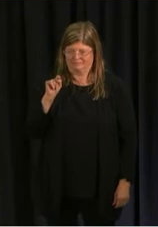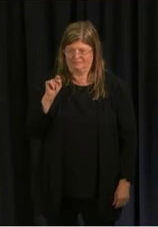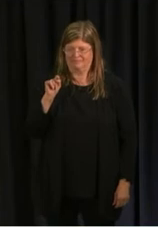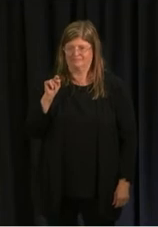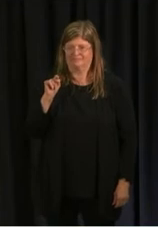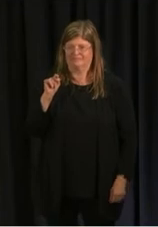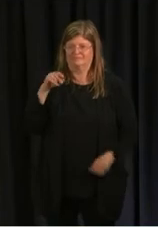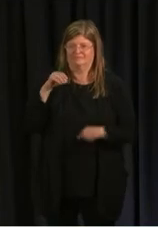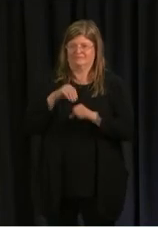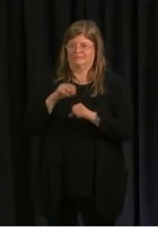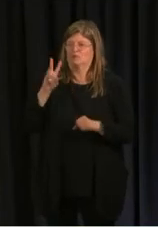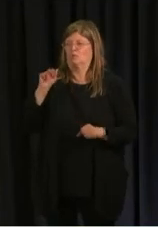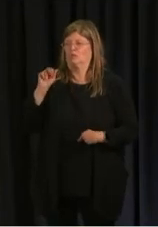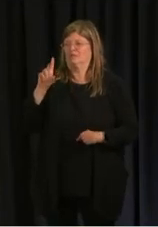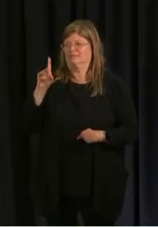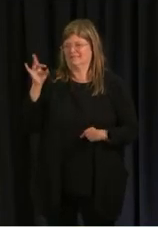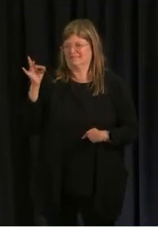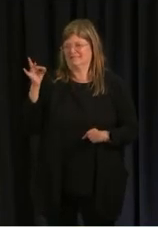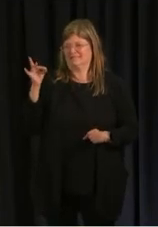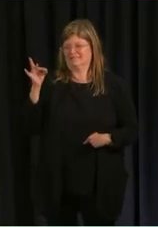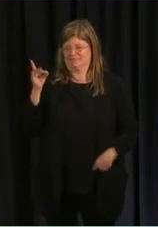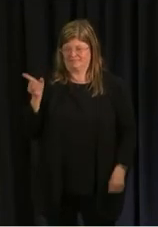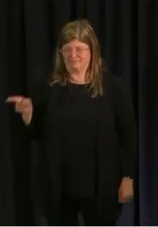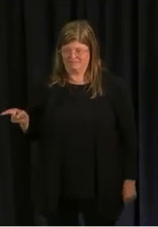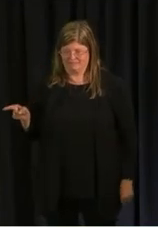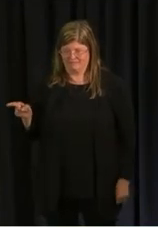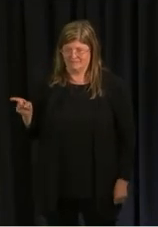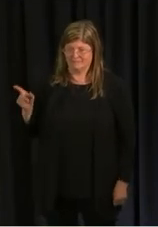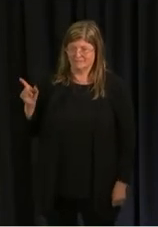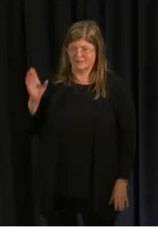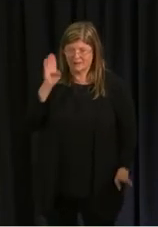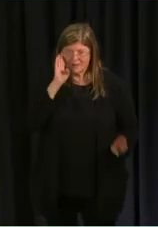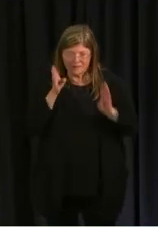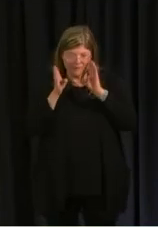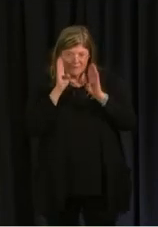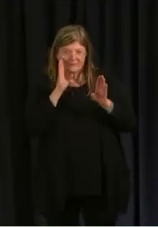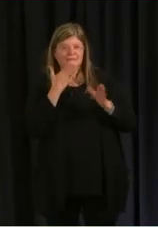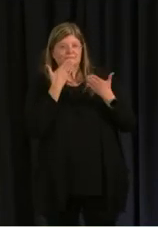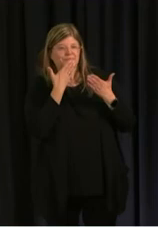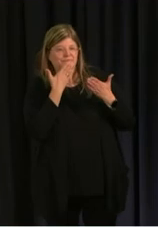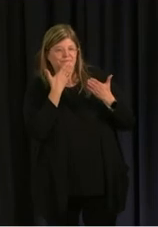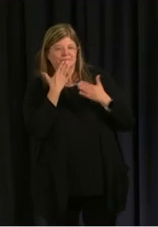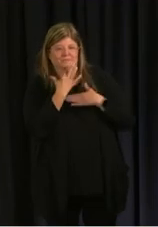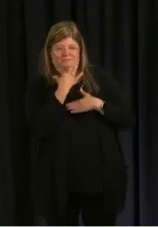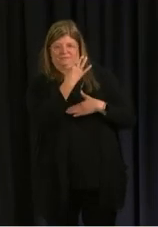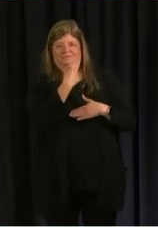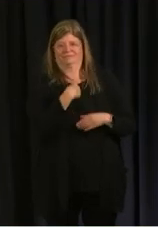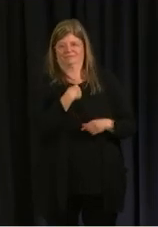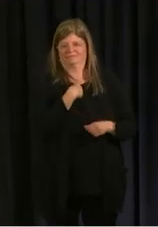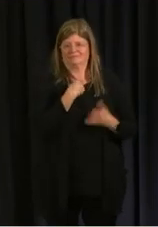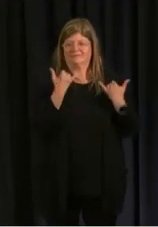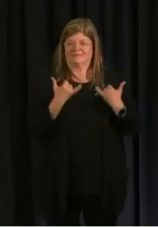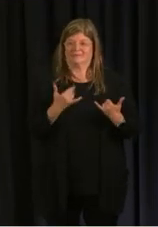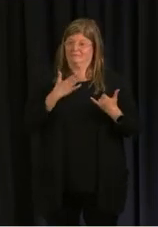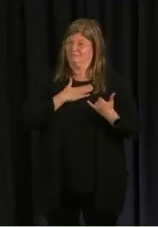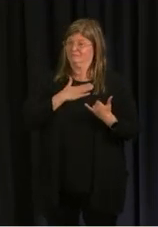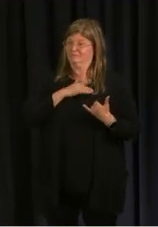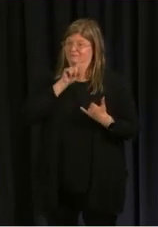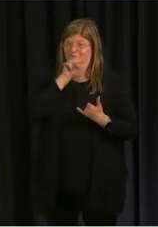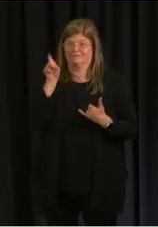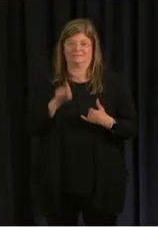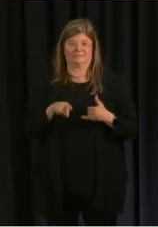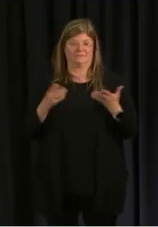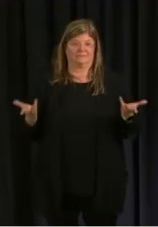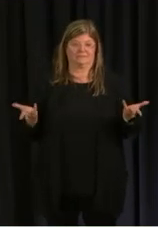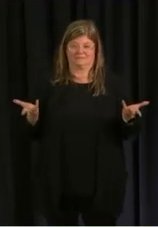Hi, actually it's Ward 6, but that's okay. Dr. Shah, thank you very much. I appreciate it. My question is somewhat